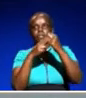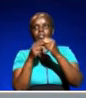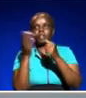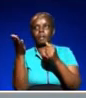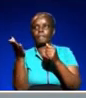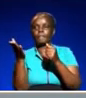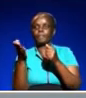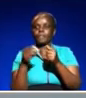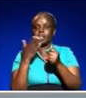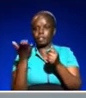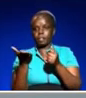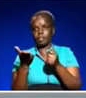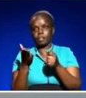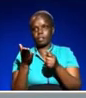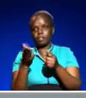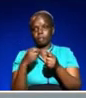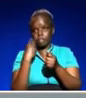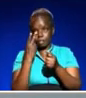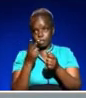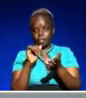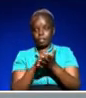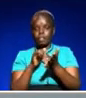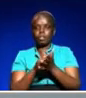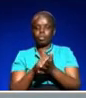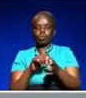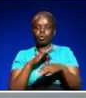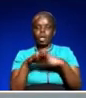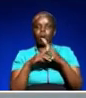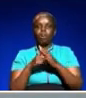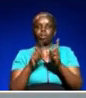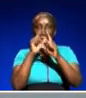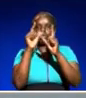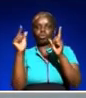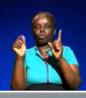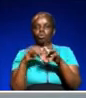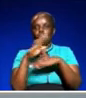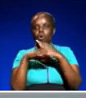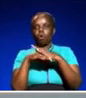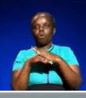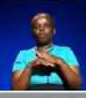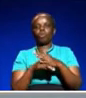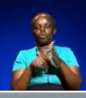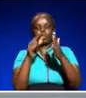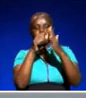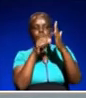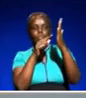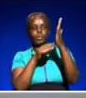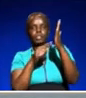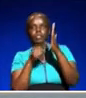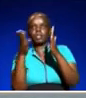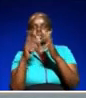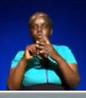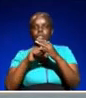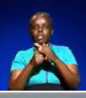in this case, we can see that we are summing all the data points. So we're beginning